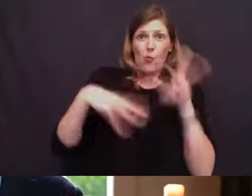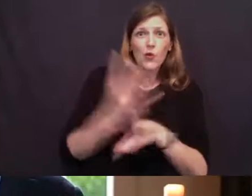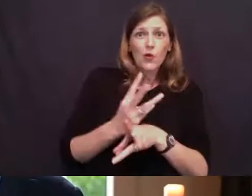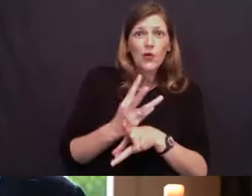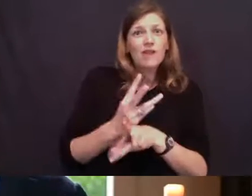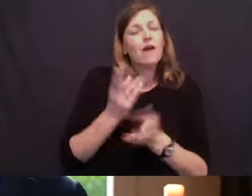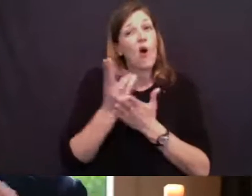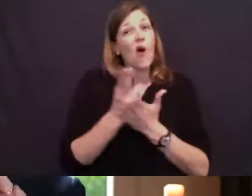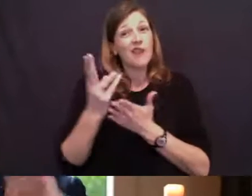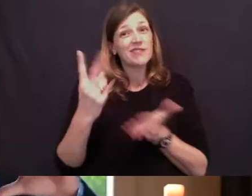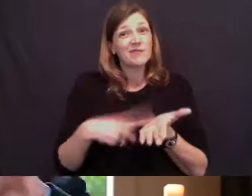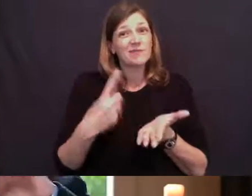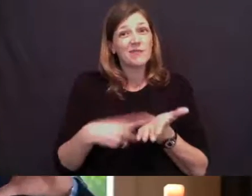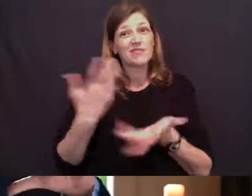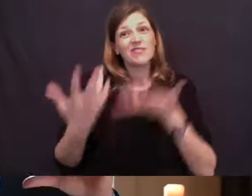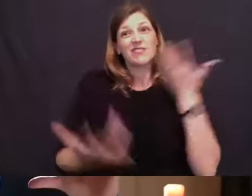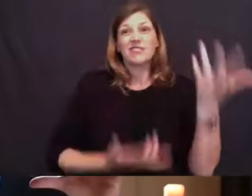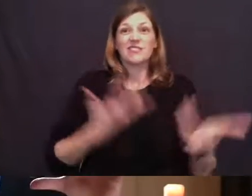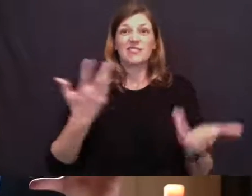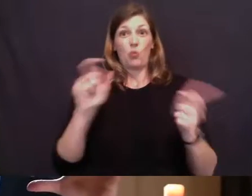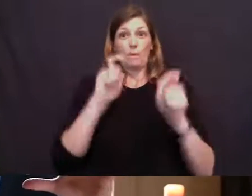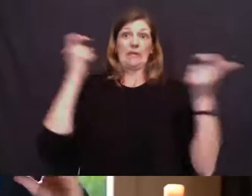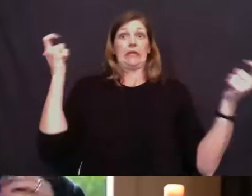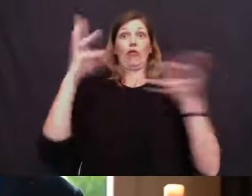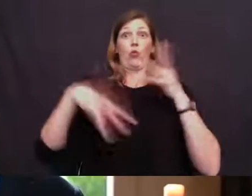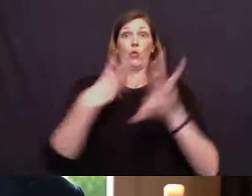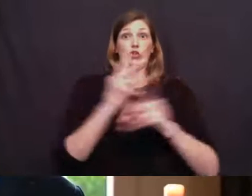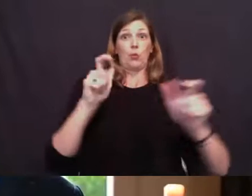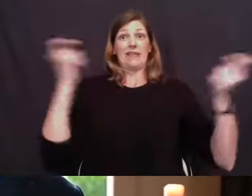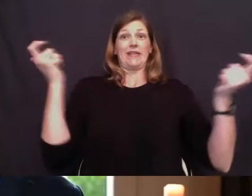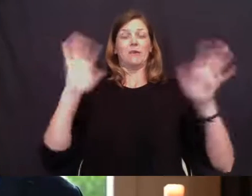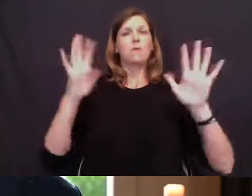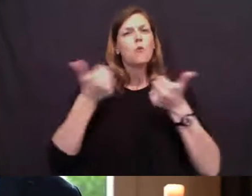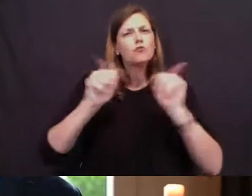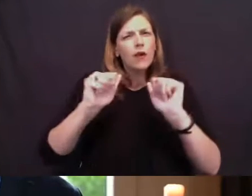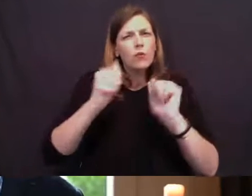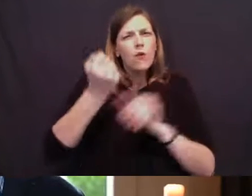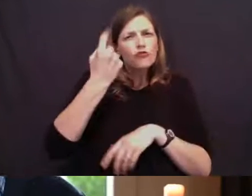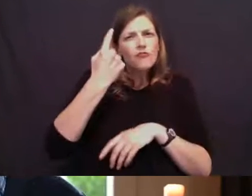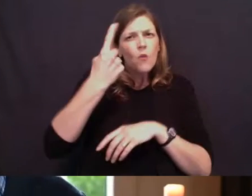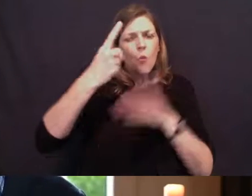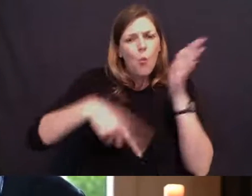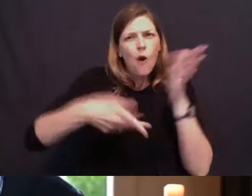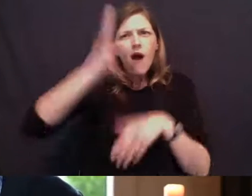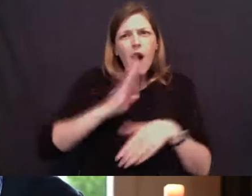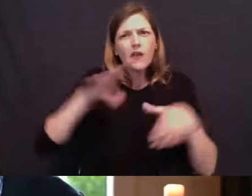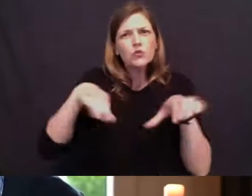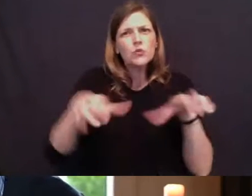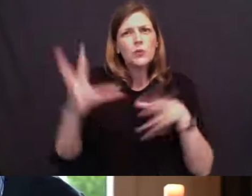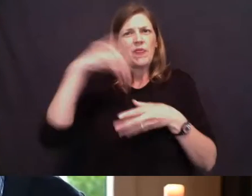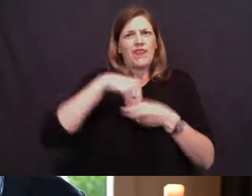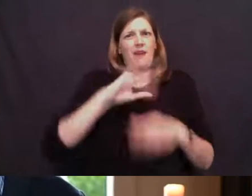just be honest, sometimes that is just so large. But when we try to understand what God is doing in our own lives, it's